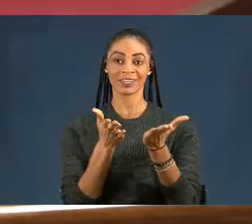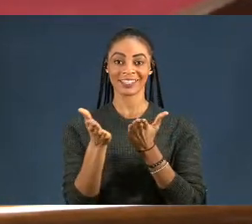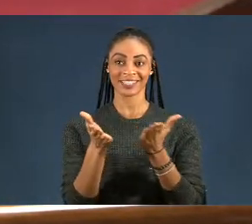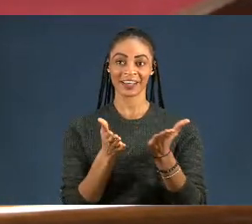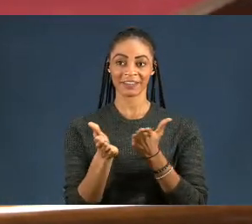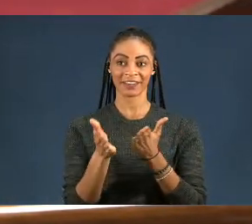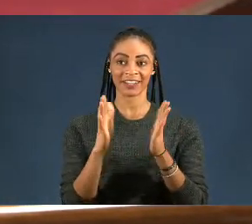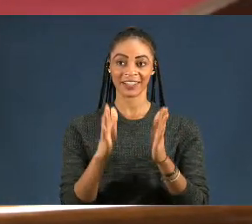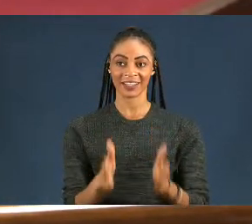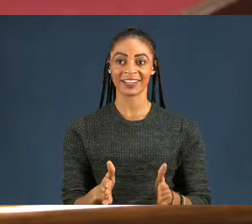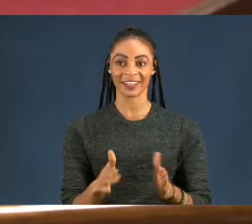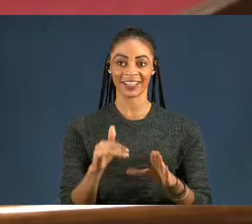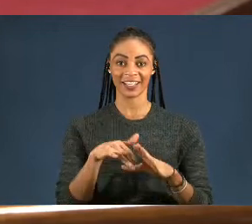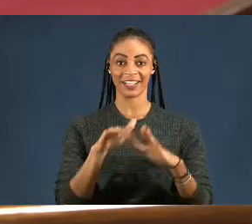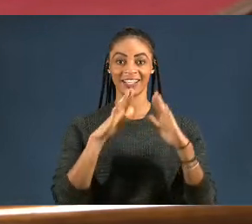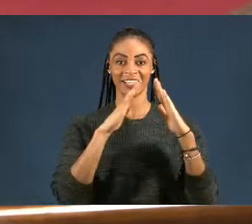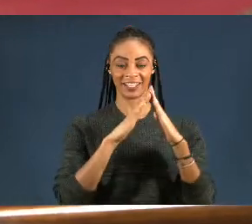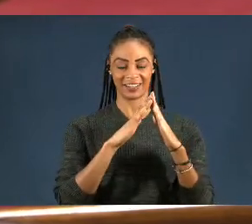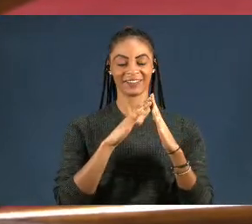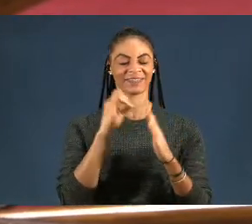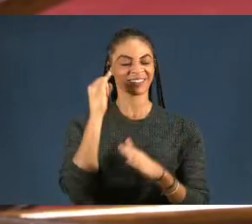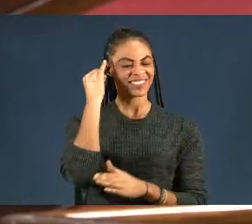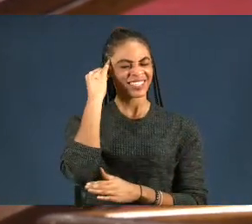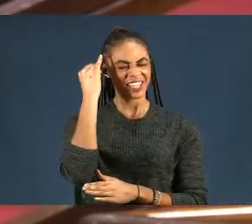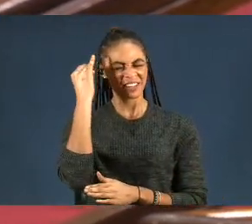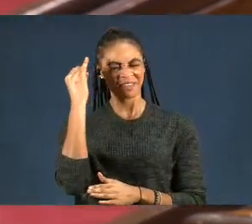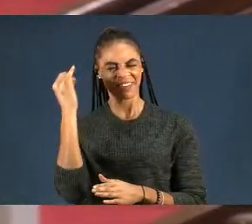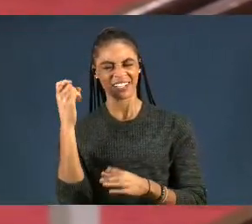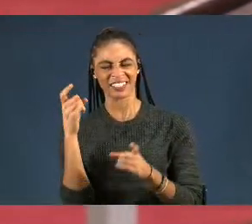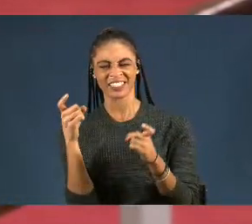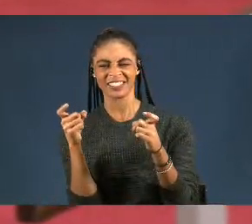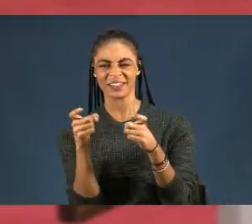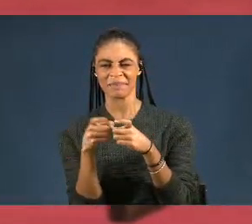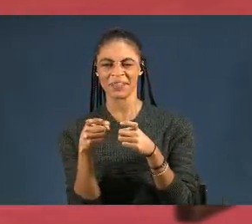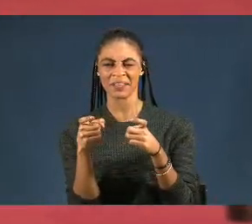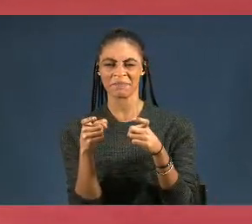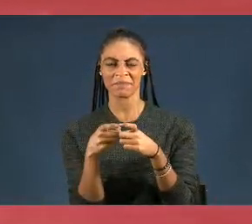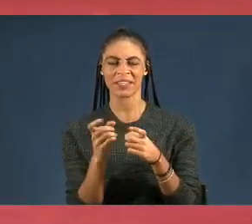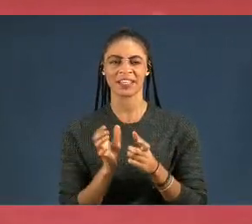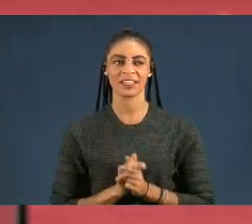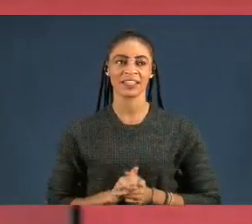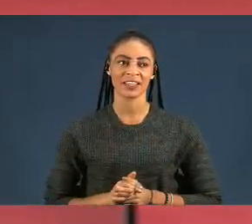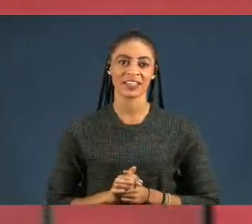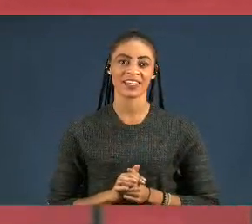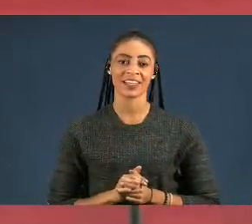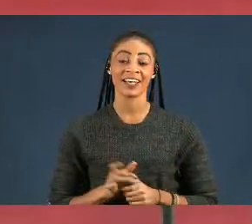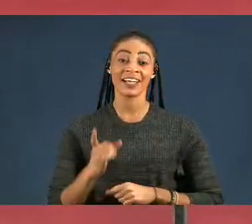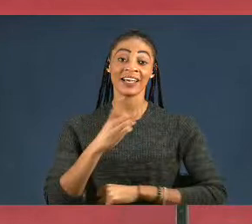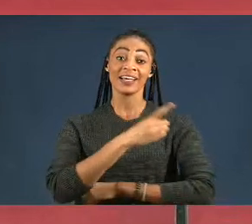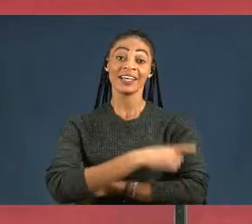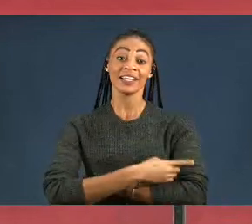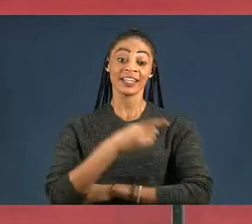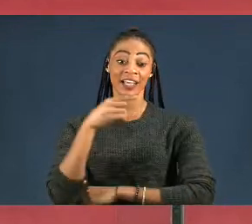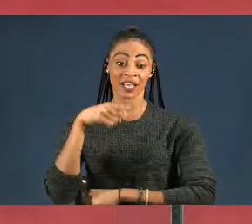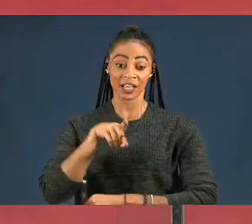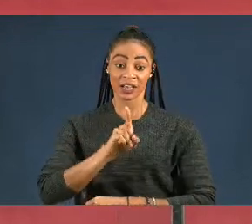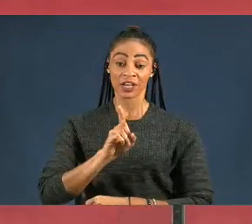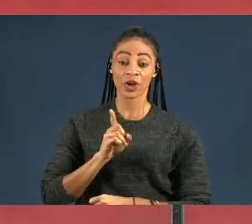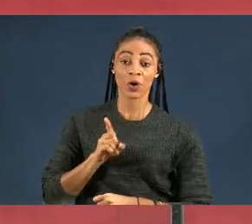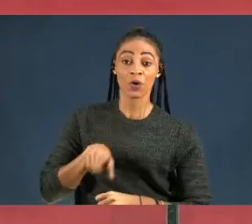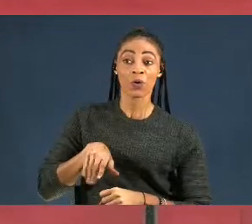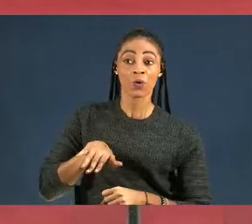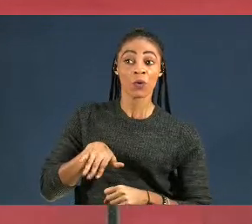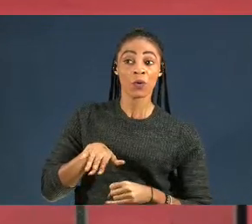Hey, you can imagine the pain. So the day your wife removes her